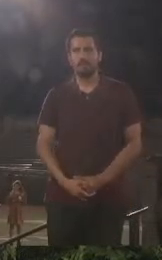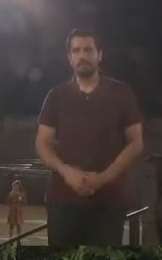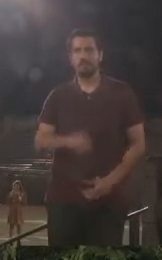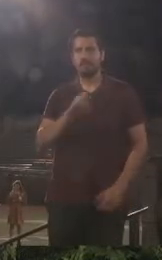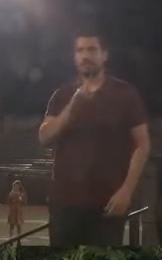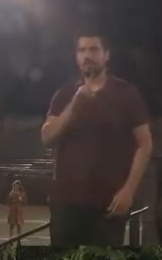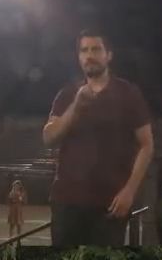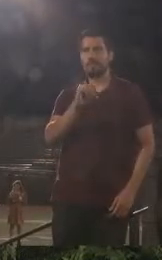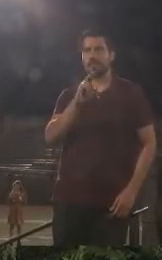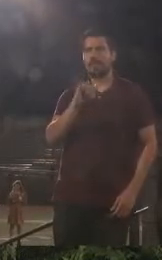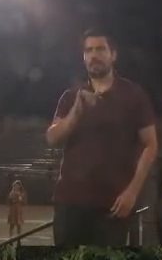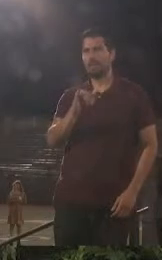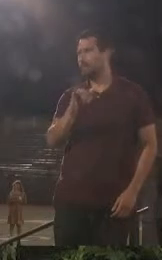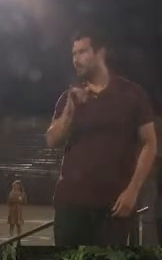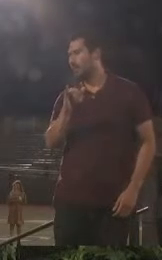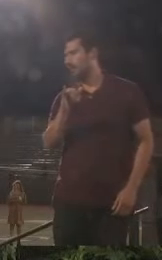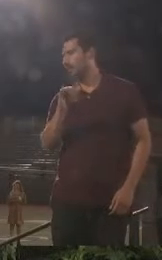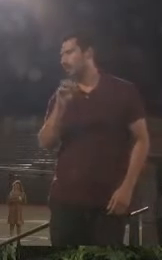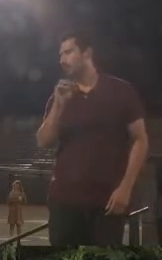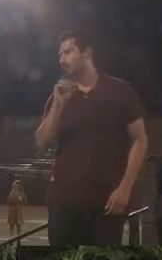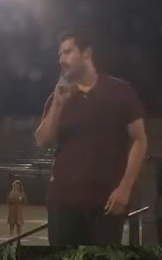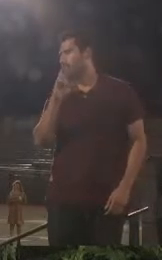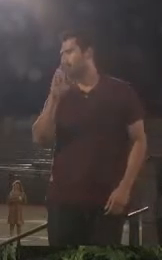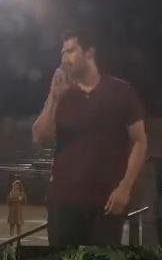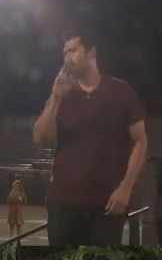Danny Murillo.